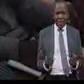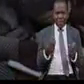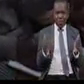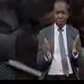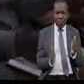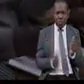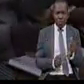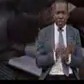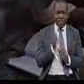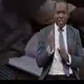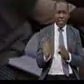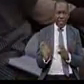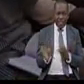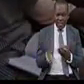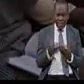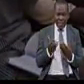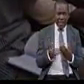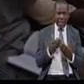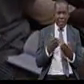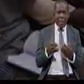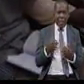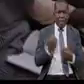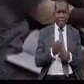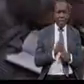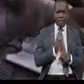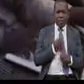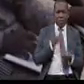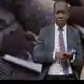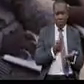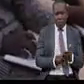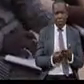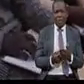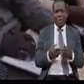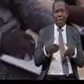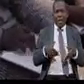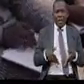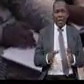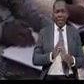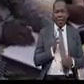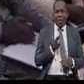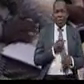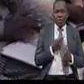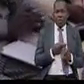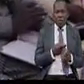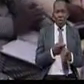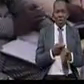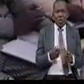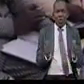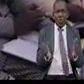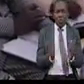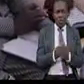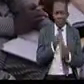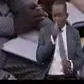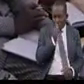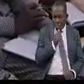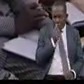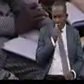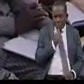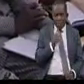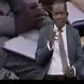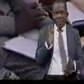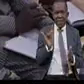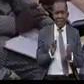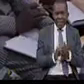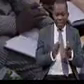run where we run. Yeah. The race that is set before us. As